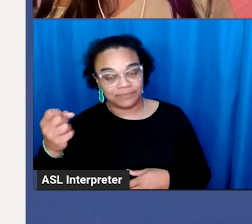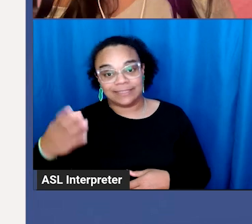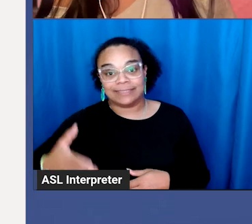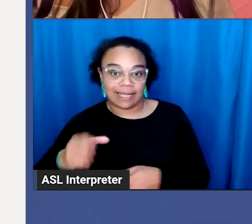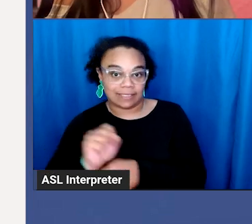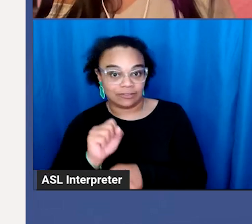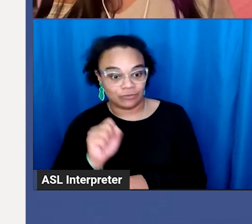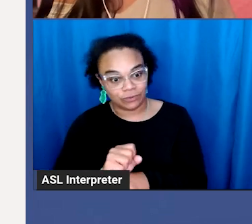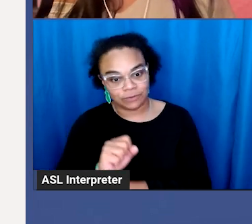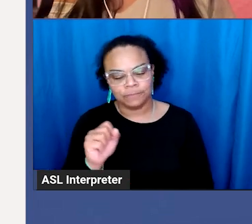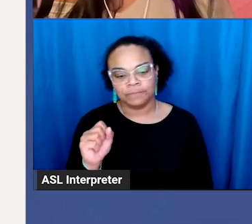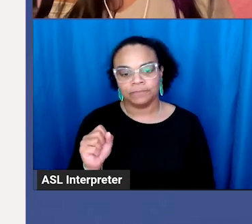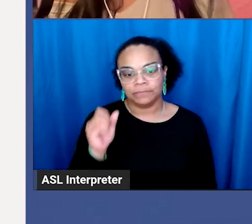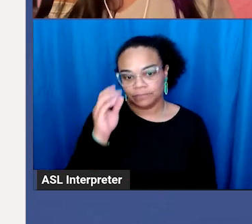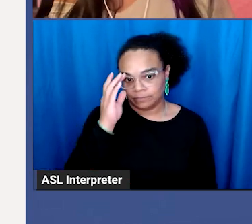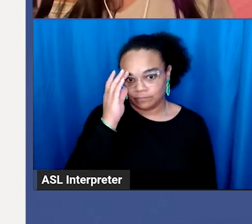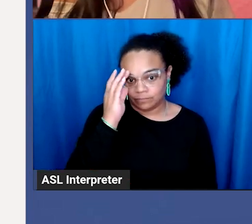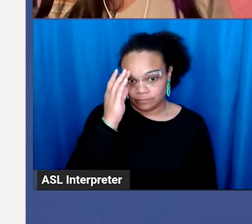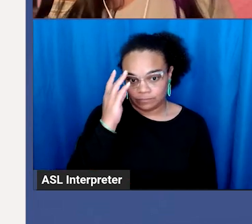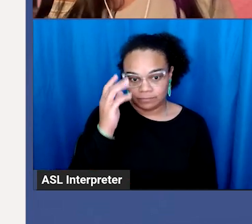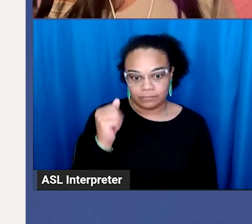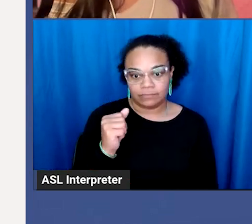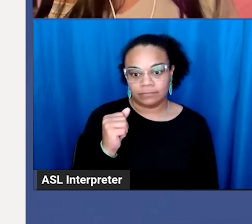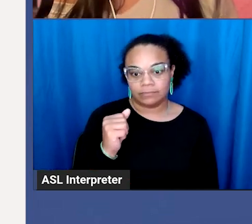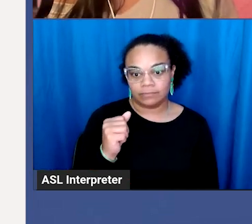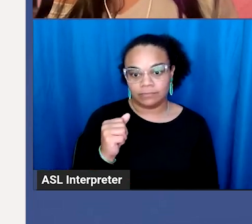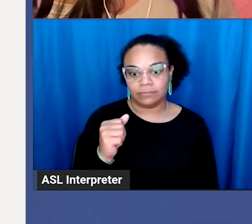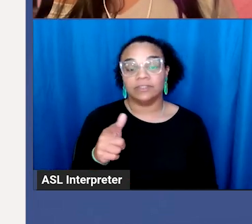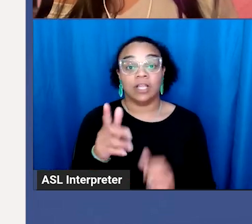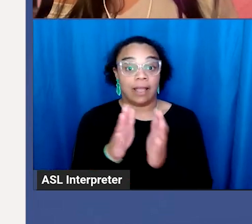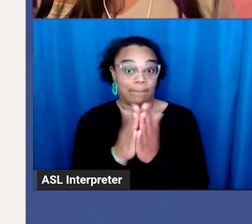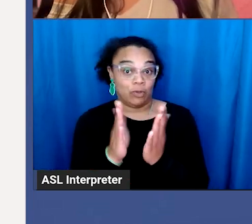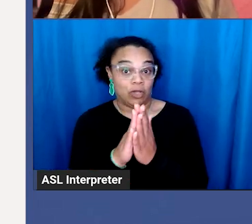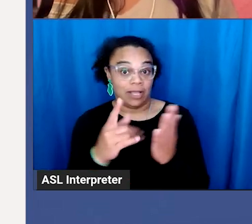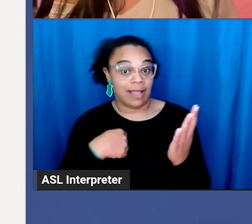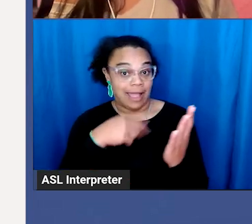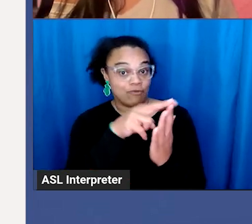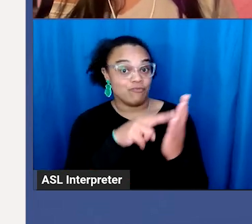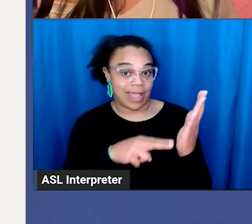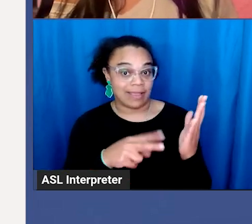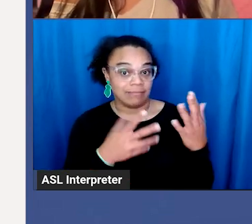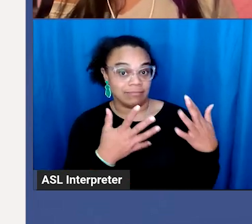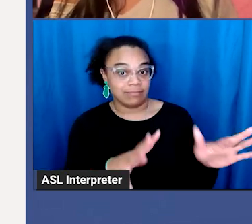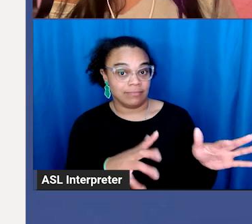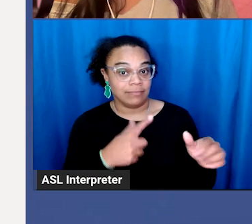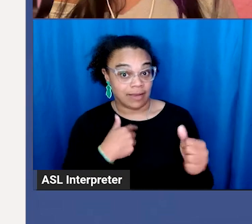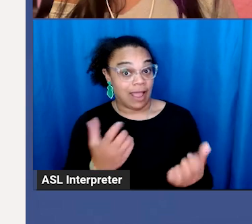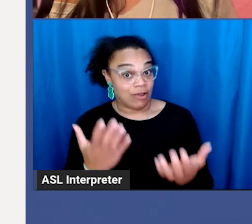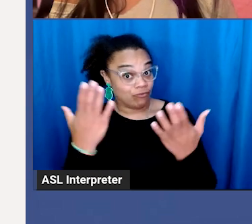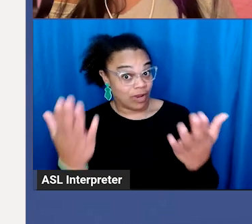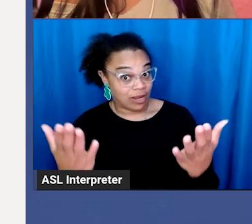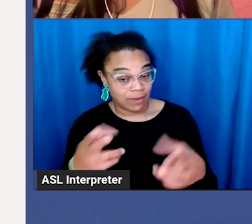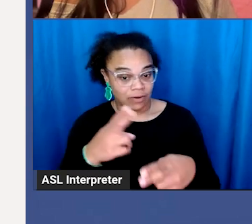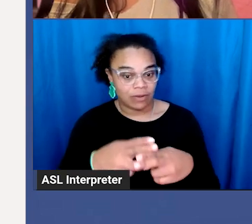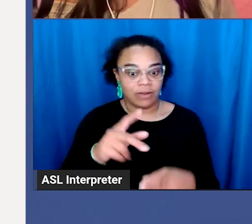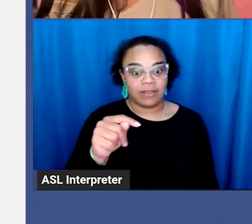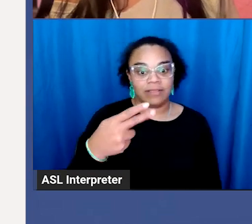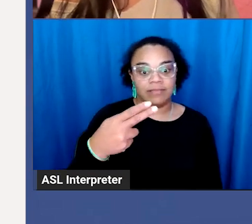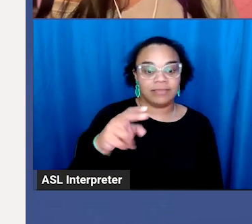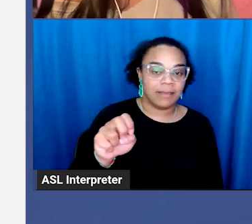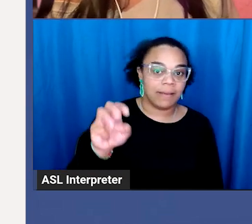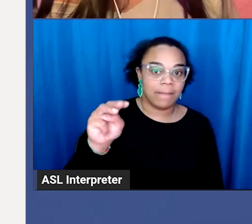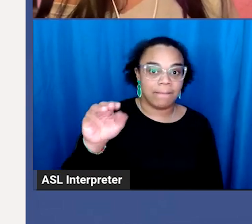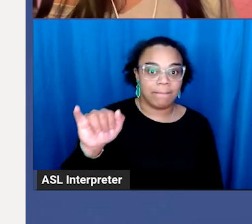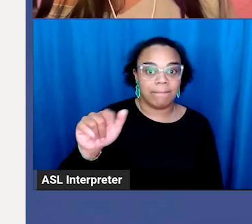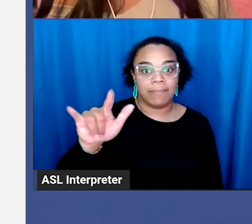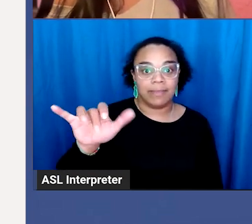side hustles. Now, there's a book that I read that I highly recommend. It's called The Millionaire Mind.